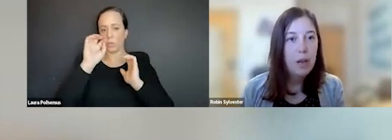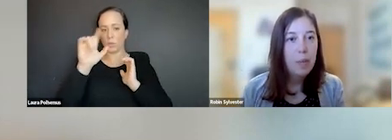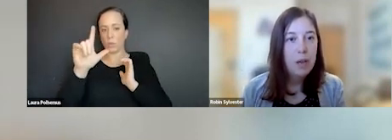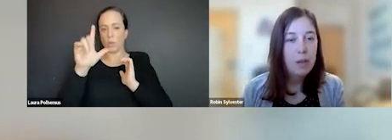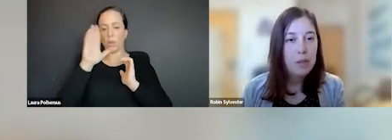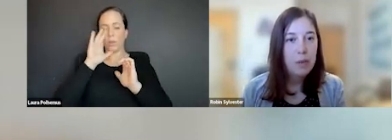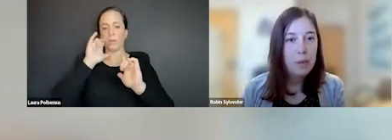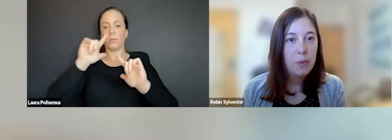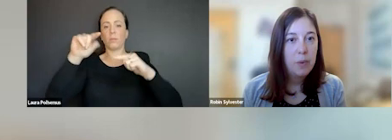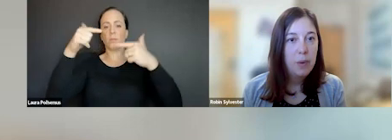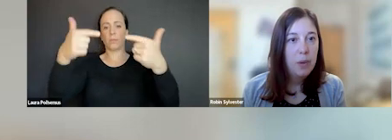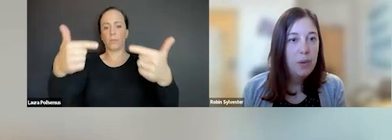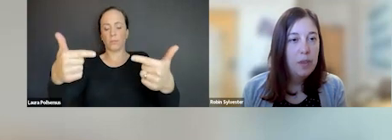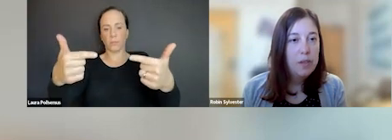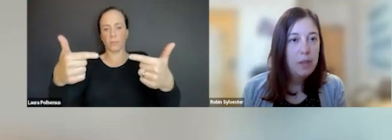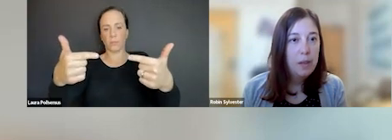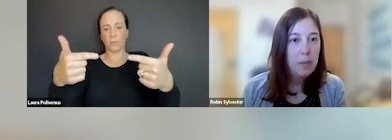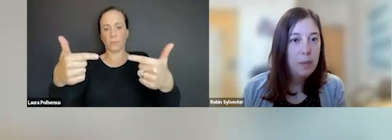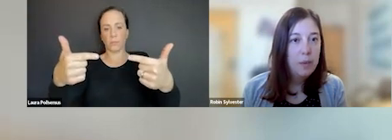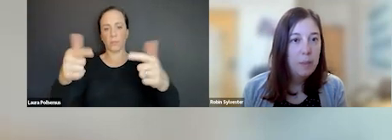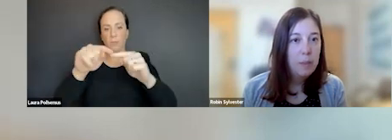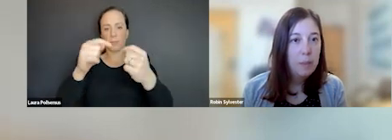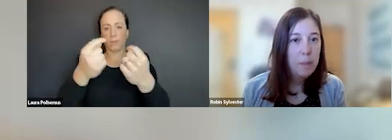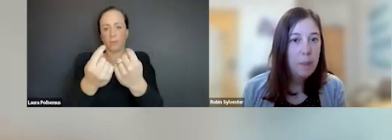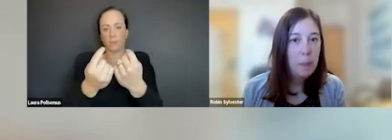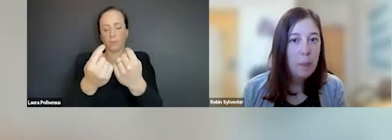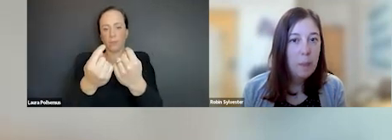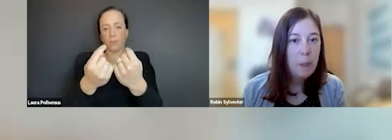will hand it back to the team.